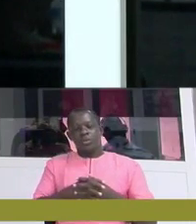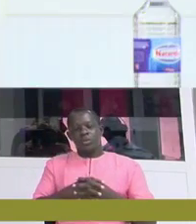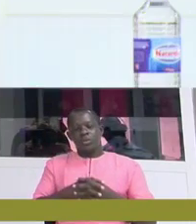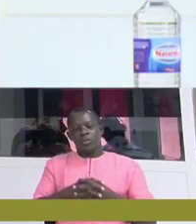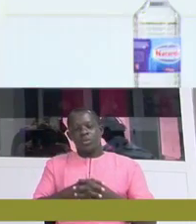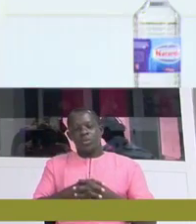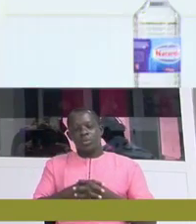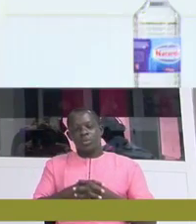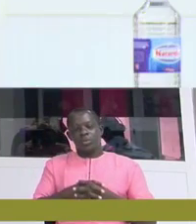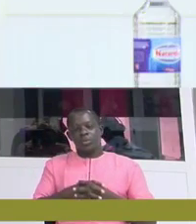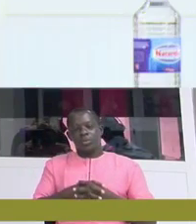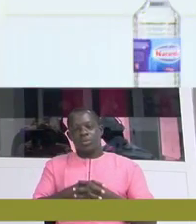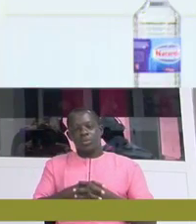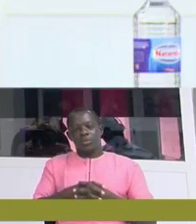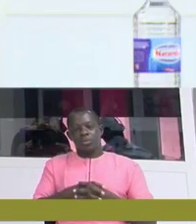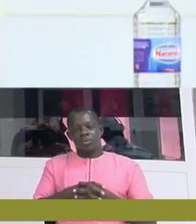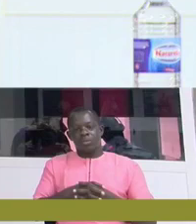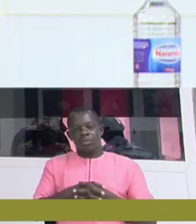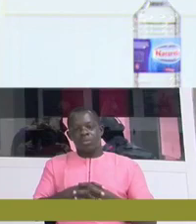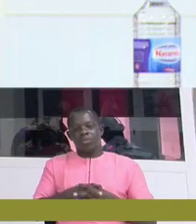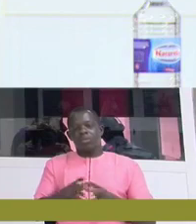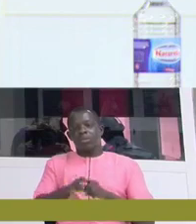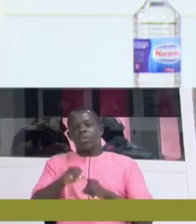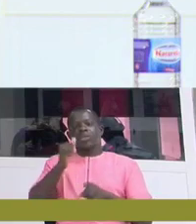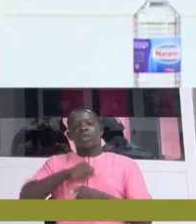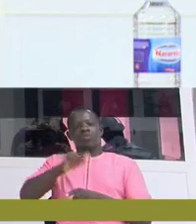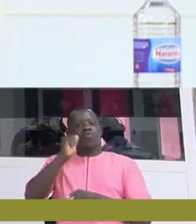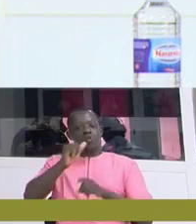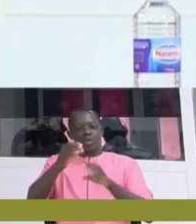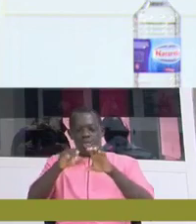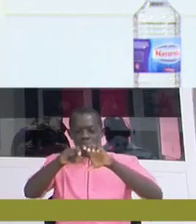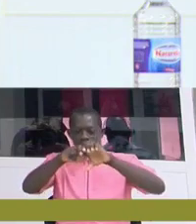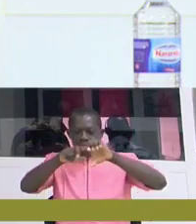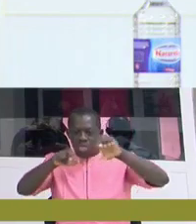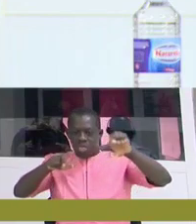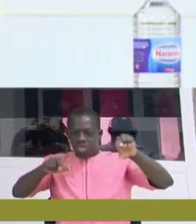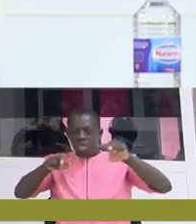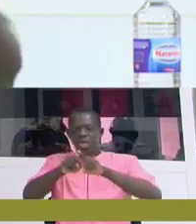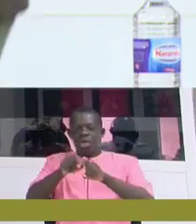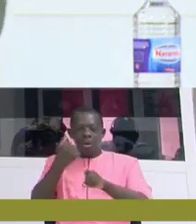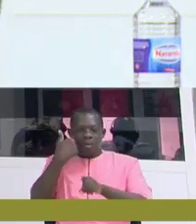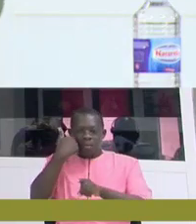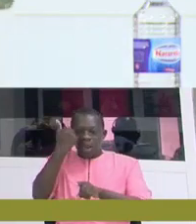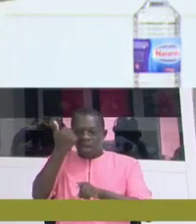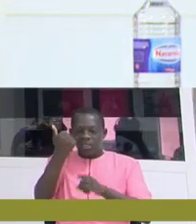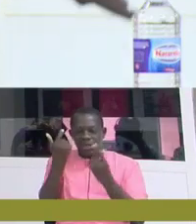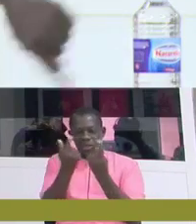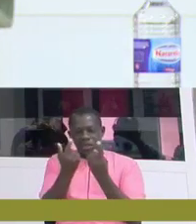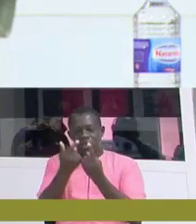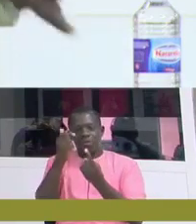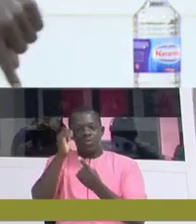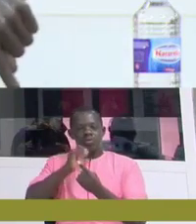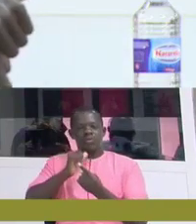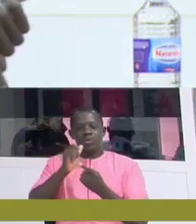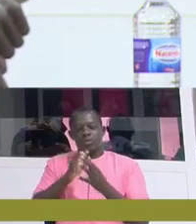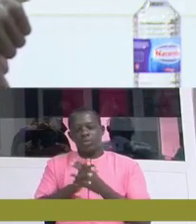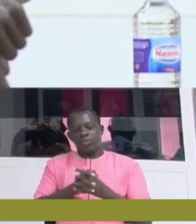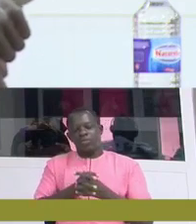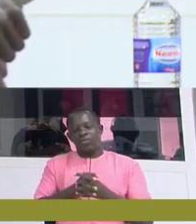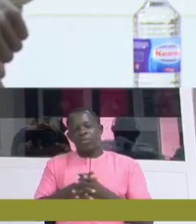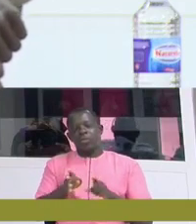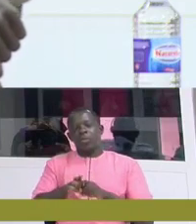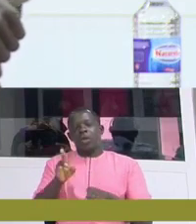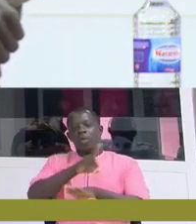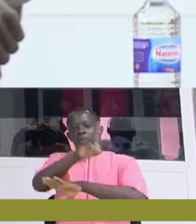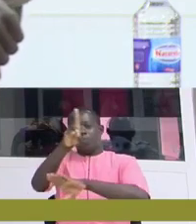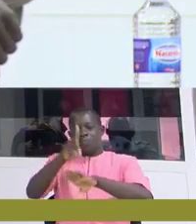Aka fimalamo. Pipe. It's a black pipe. Bari ambe bulari ndamento je. But